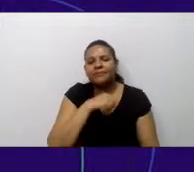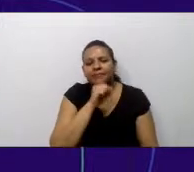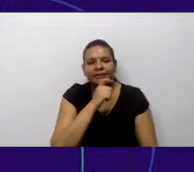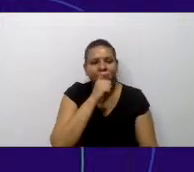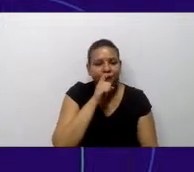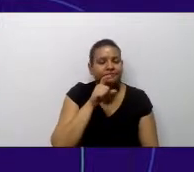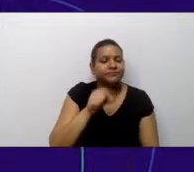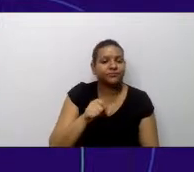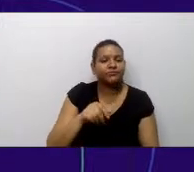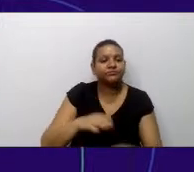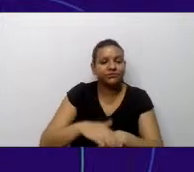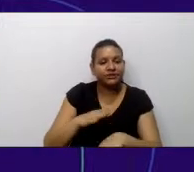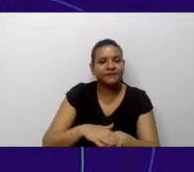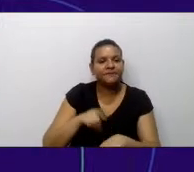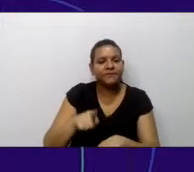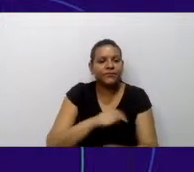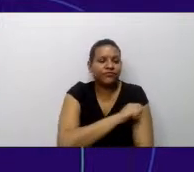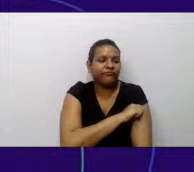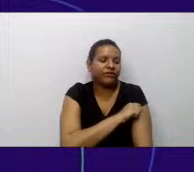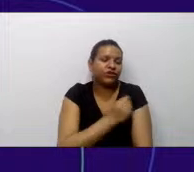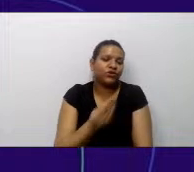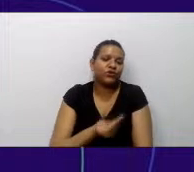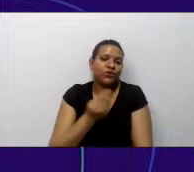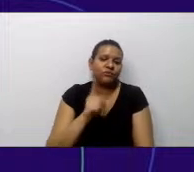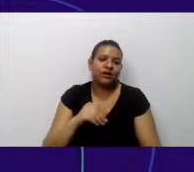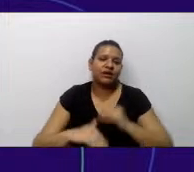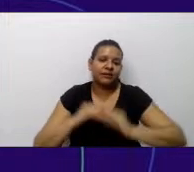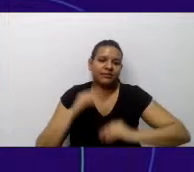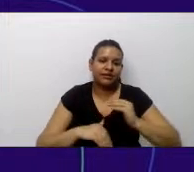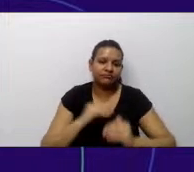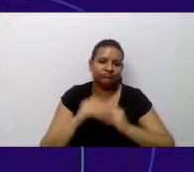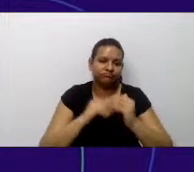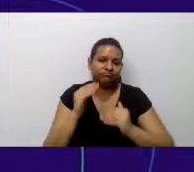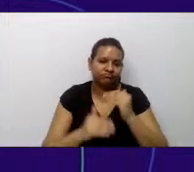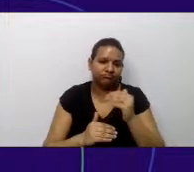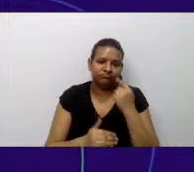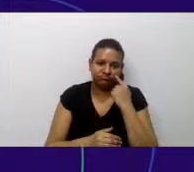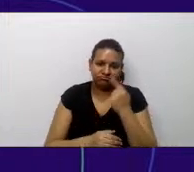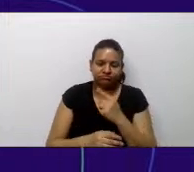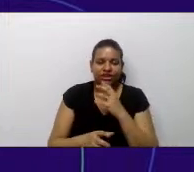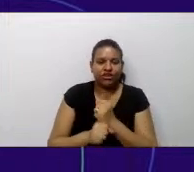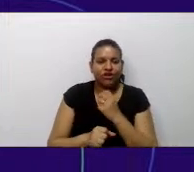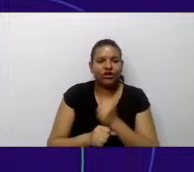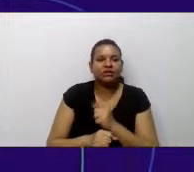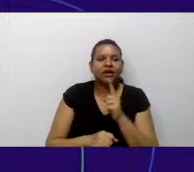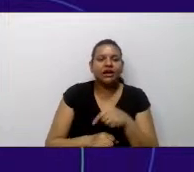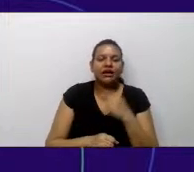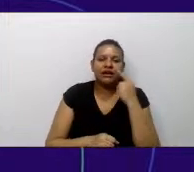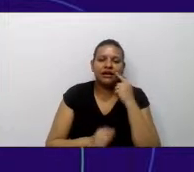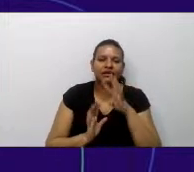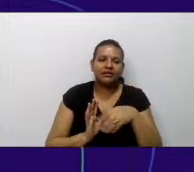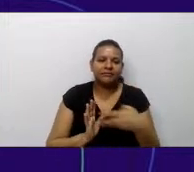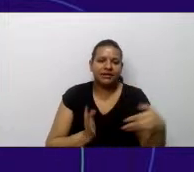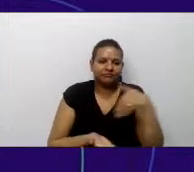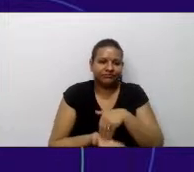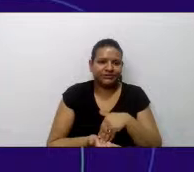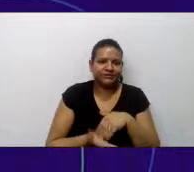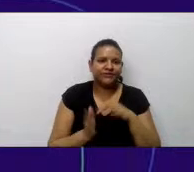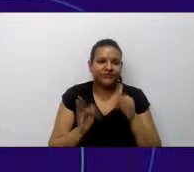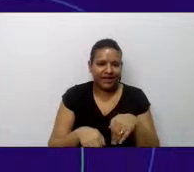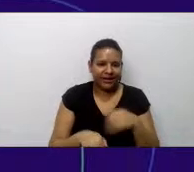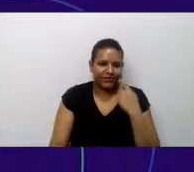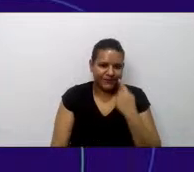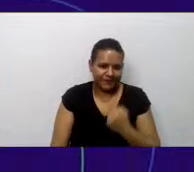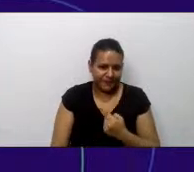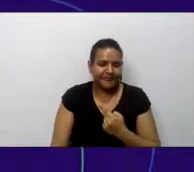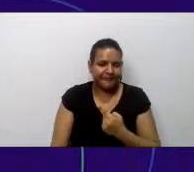developing their skills, right? You can see that the grade is actually by the end of this table. So it's not